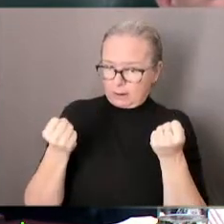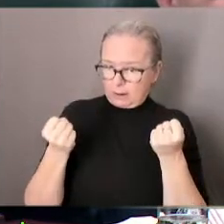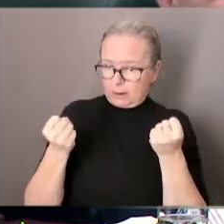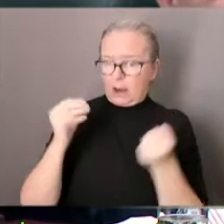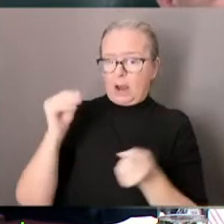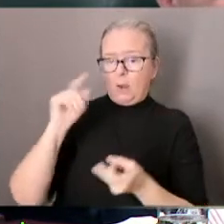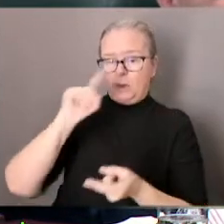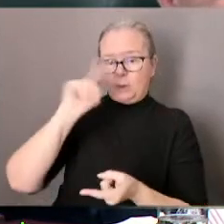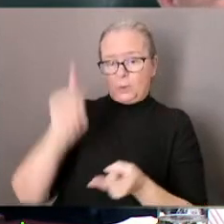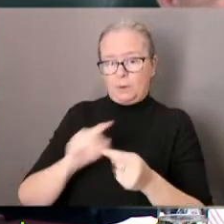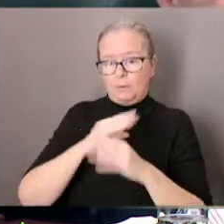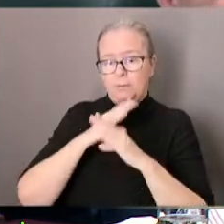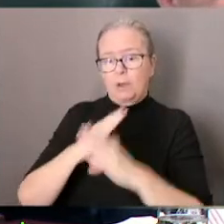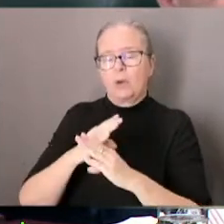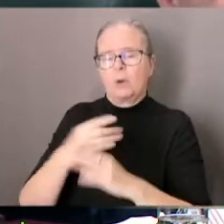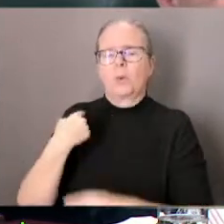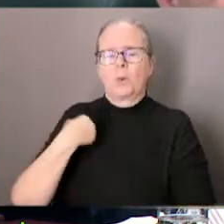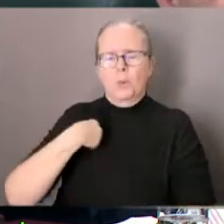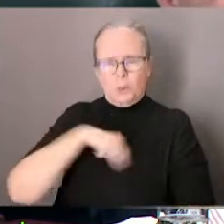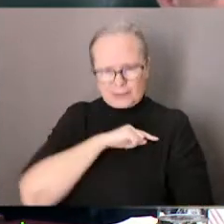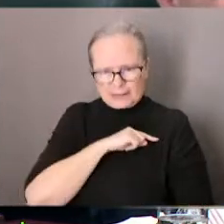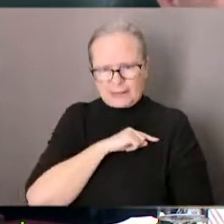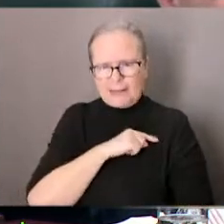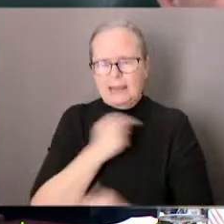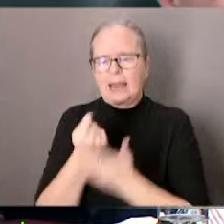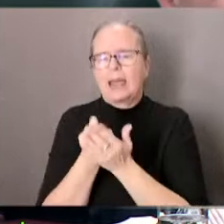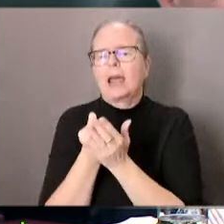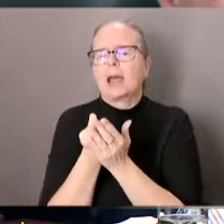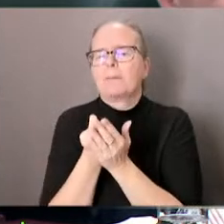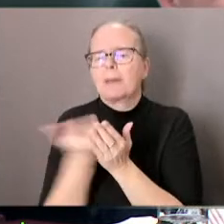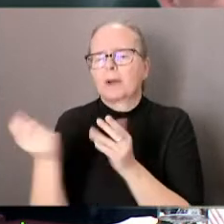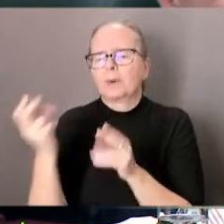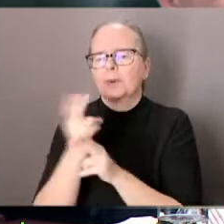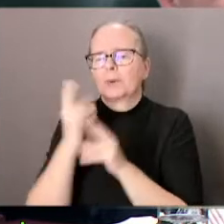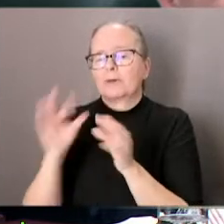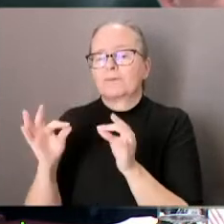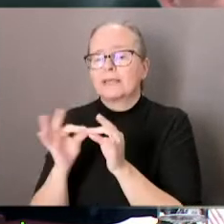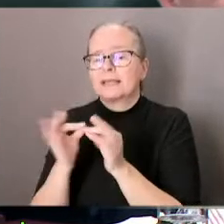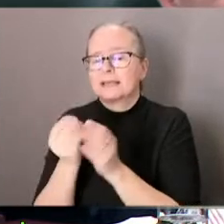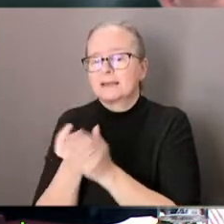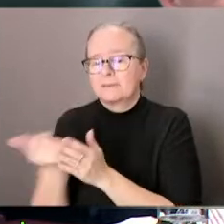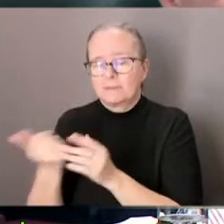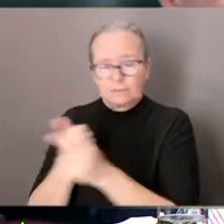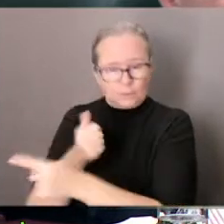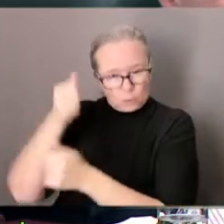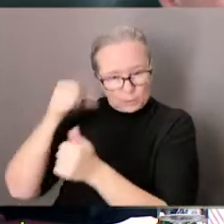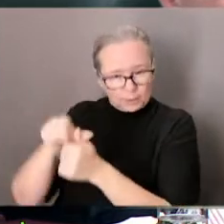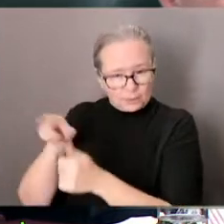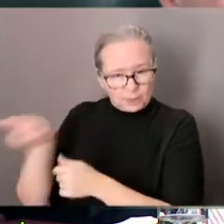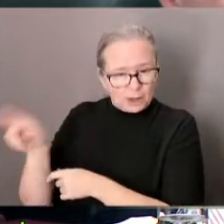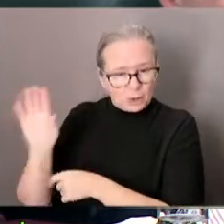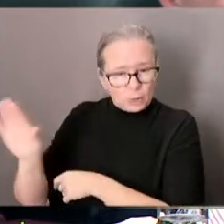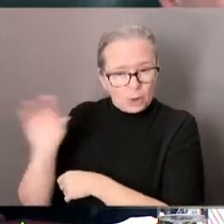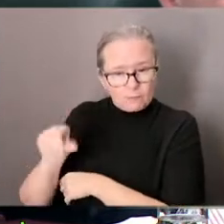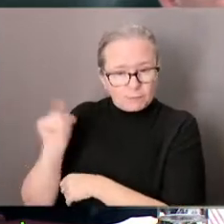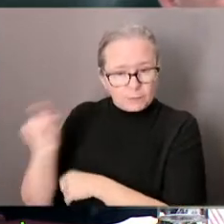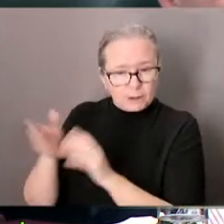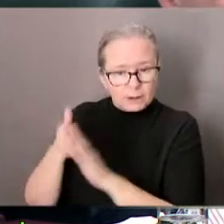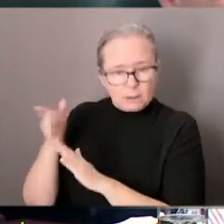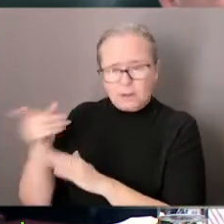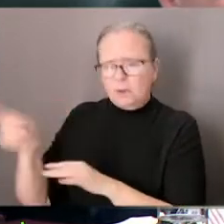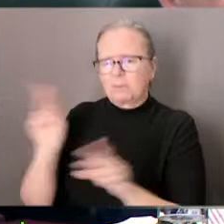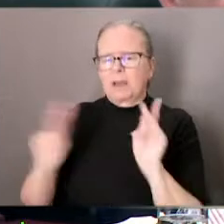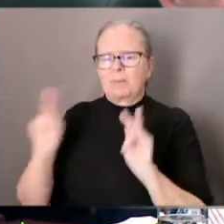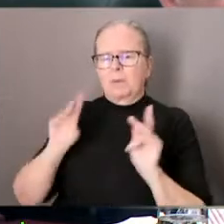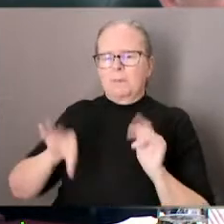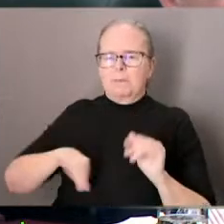user fees under them even if they were accessing publicly funded Recovery Services often individuals had to pay forty dollars a day something